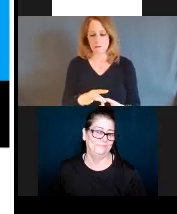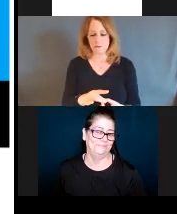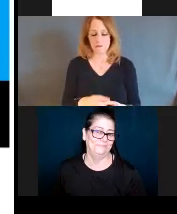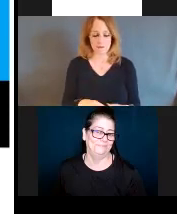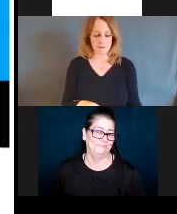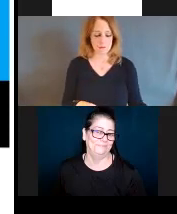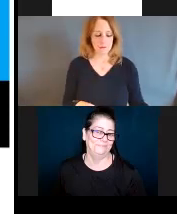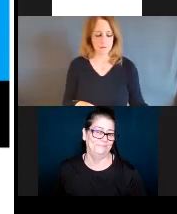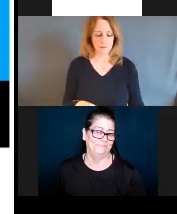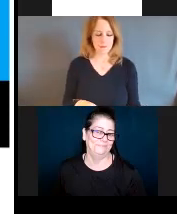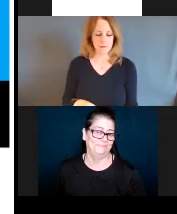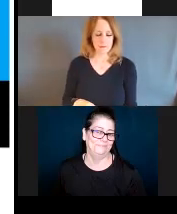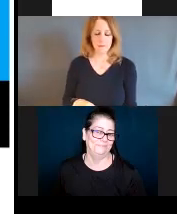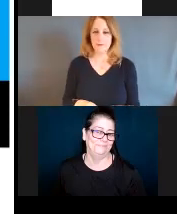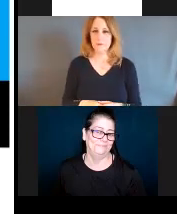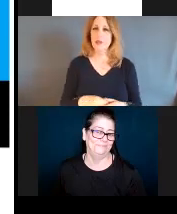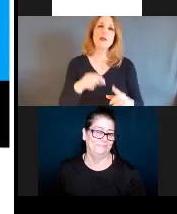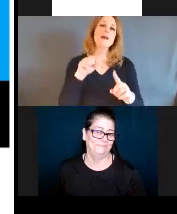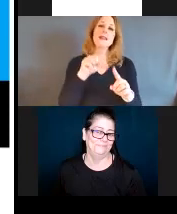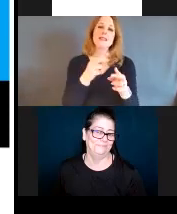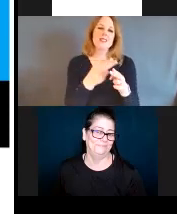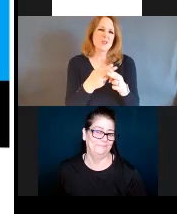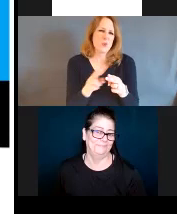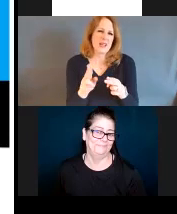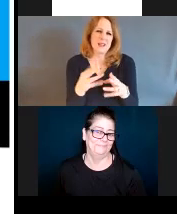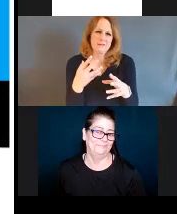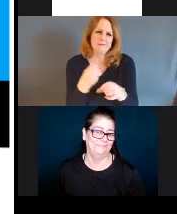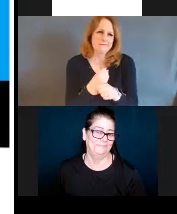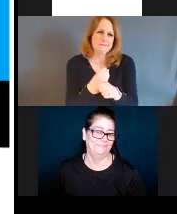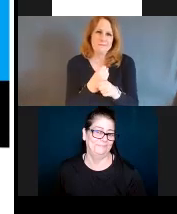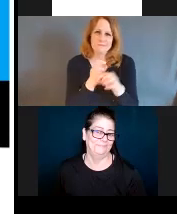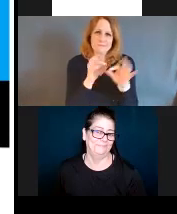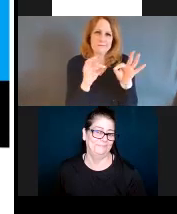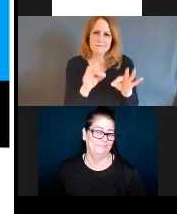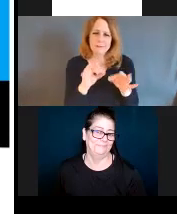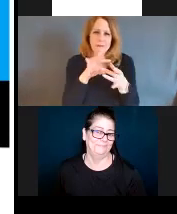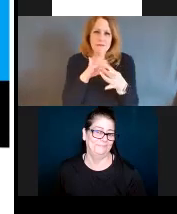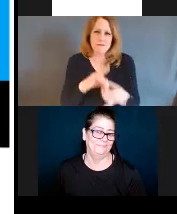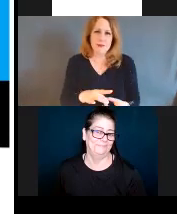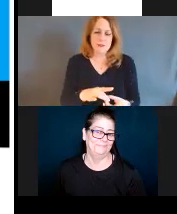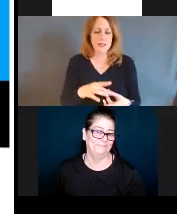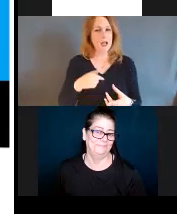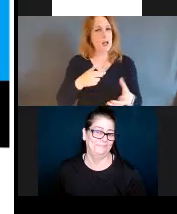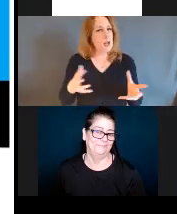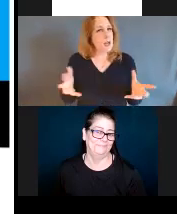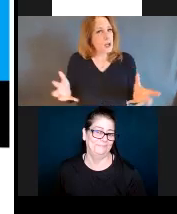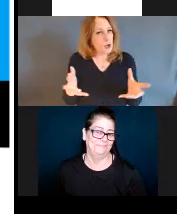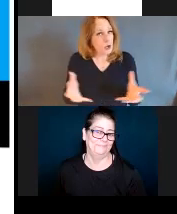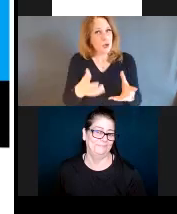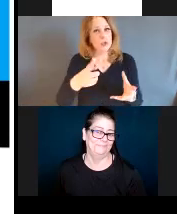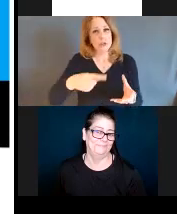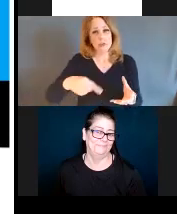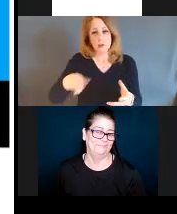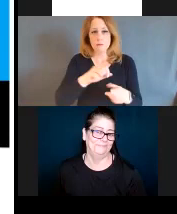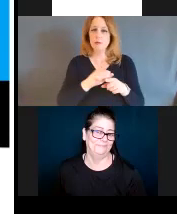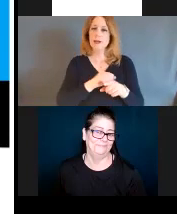So this is just a quick lesson and some review of grounding. I encourage you to practice on yourself the next